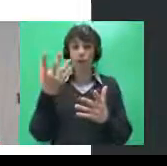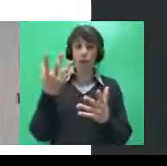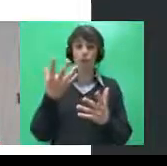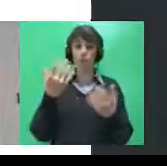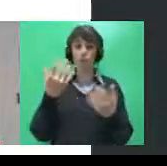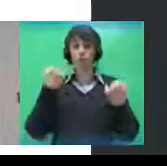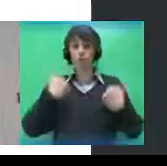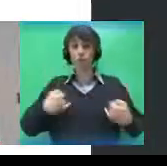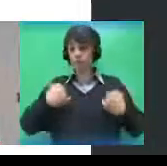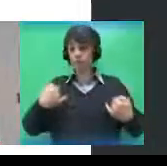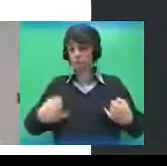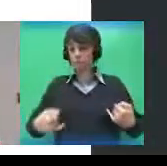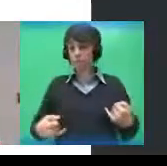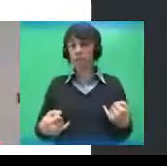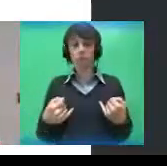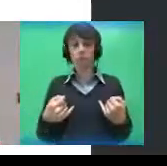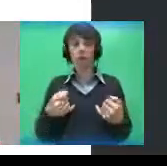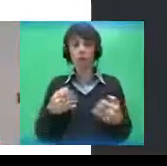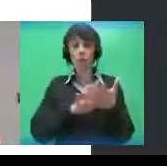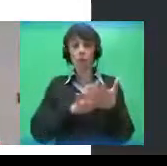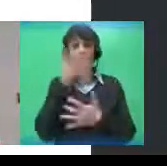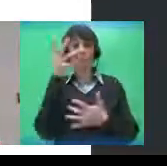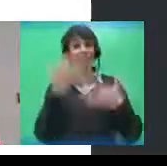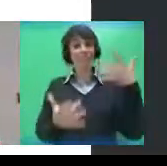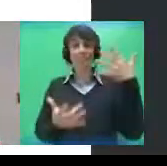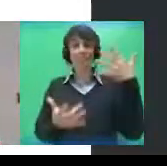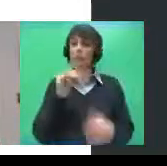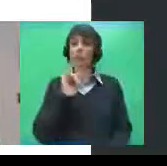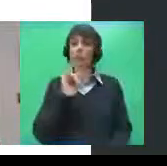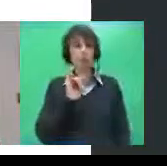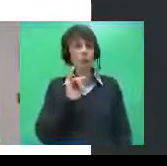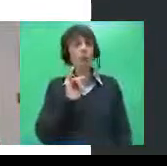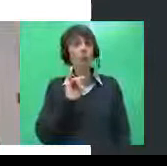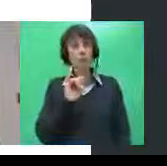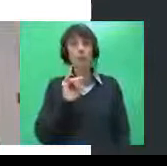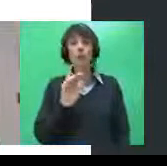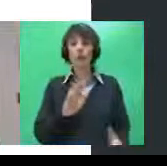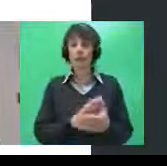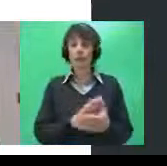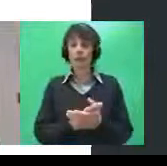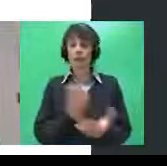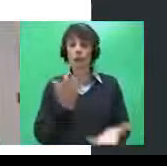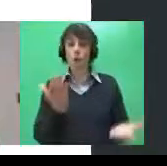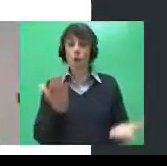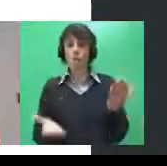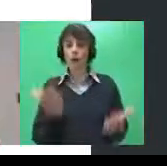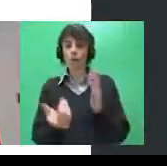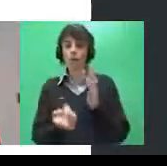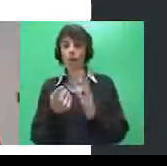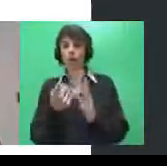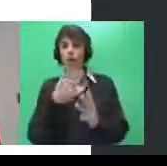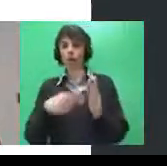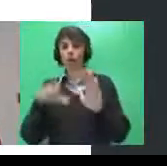of stats we're talking about here, and that's compared to those in the least areas of economic disadvantage.